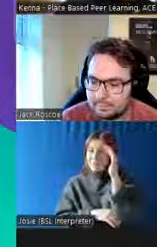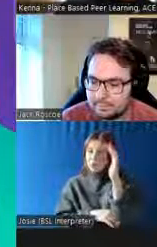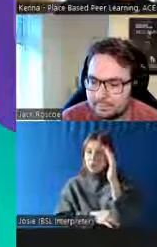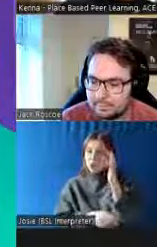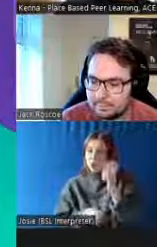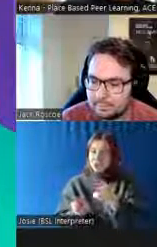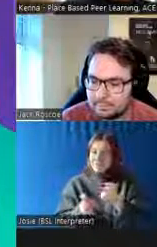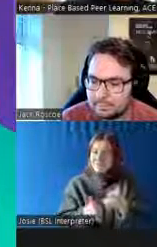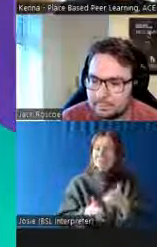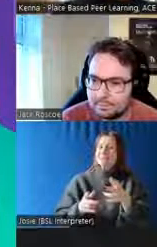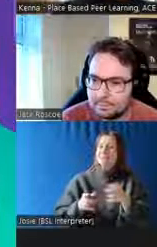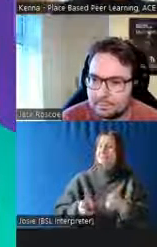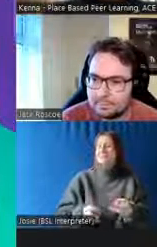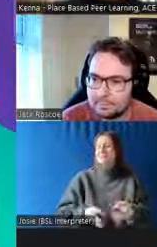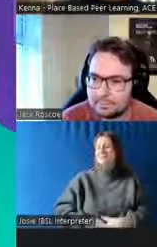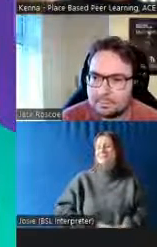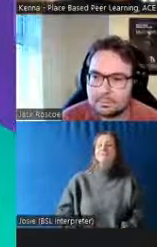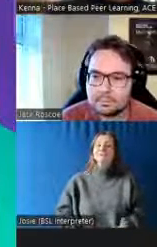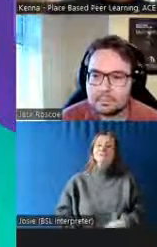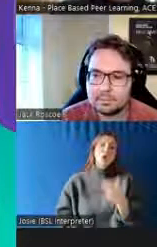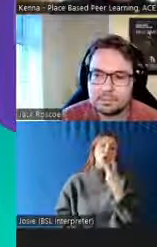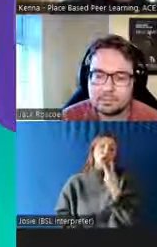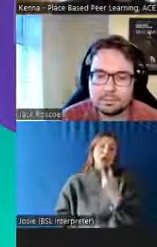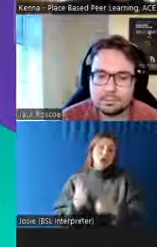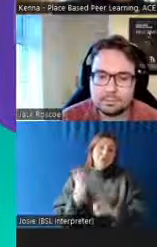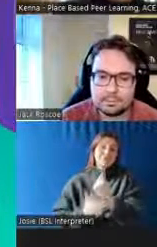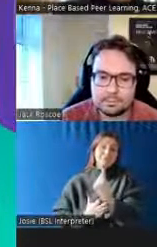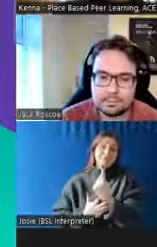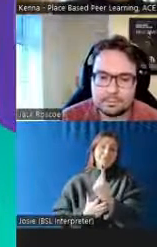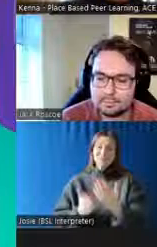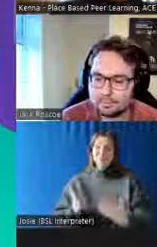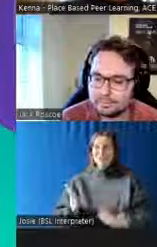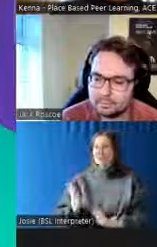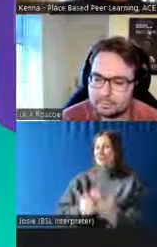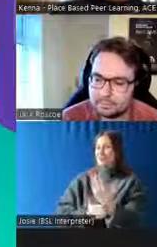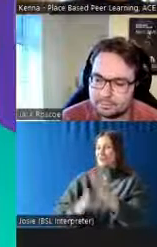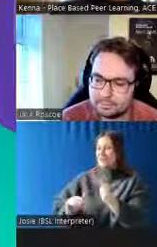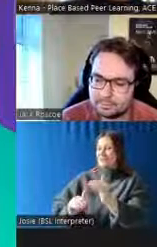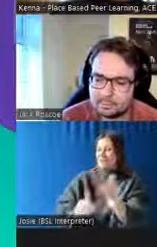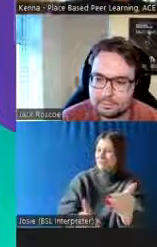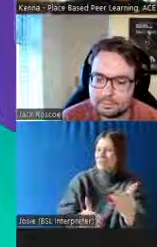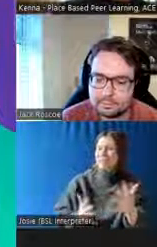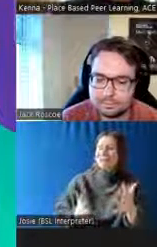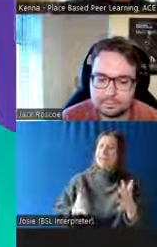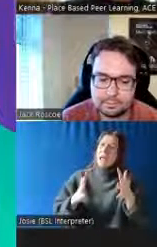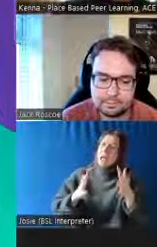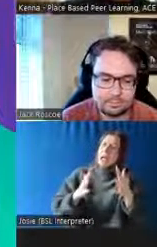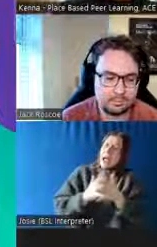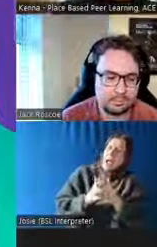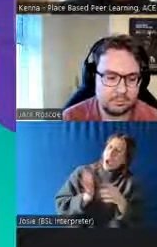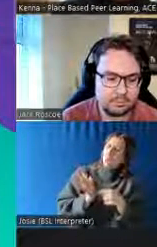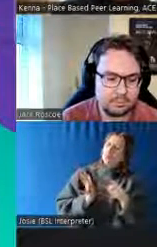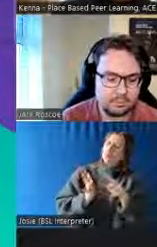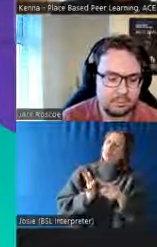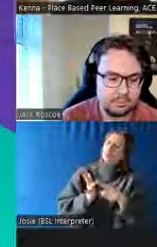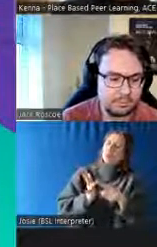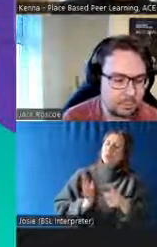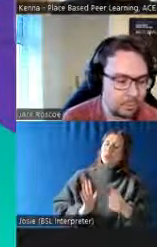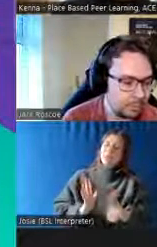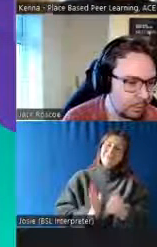This is the third event in our new series of how-to events at the Place-Based Peer Learning Program. And